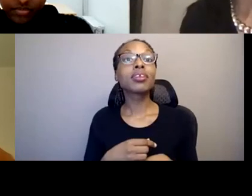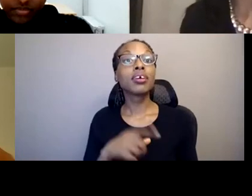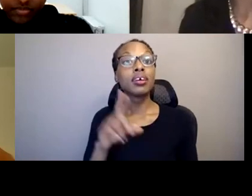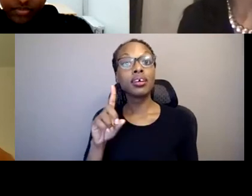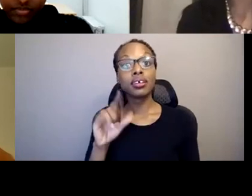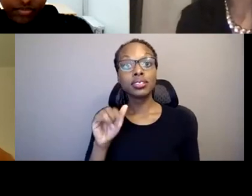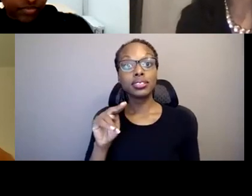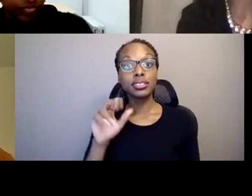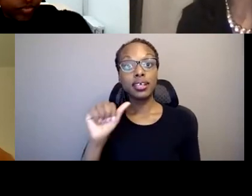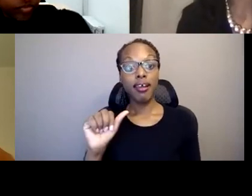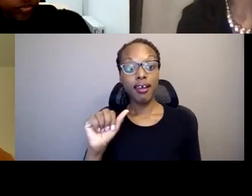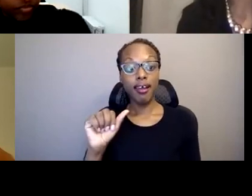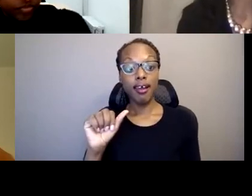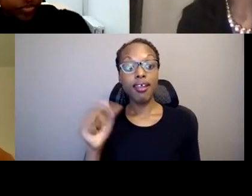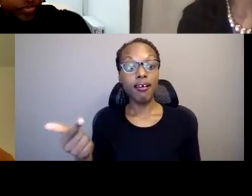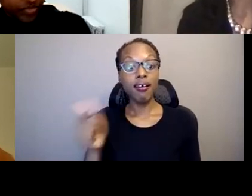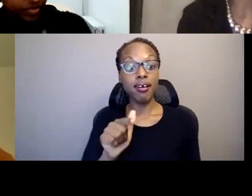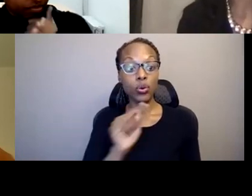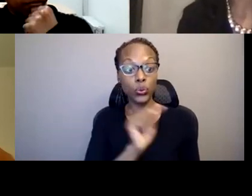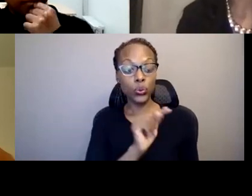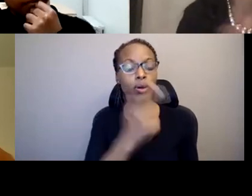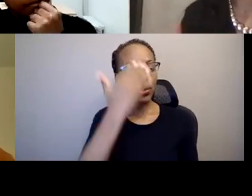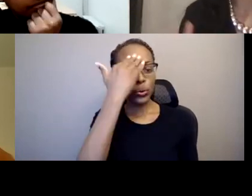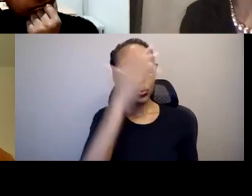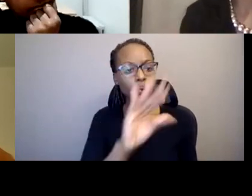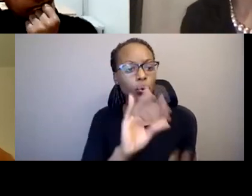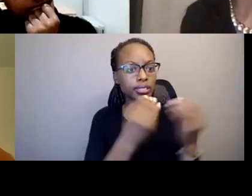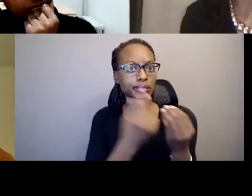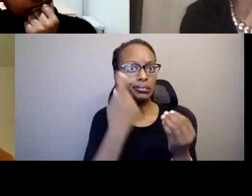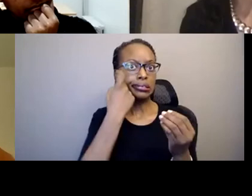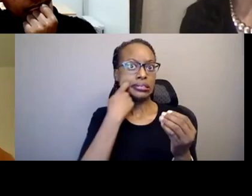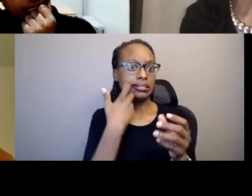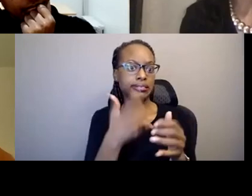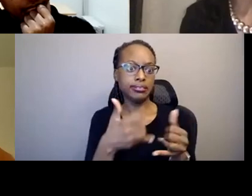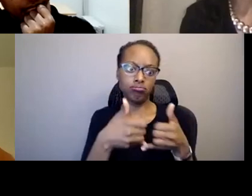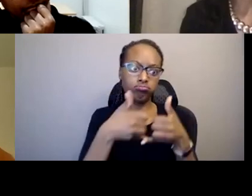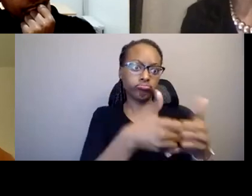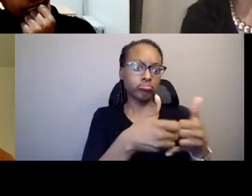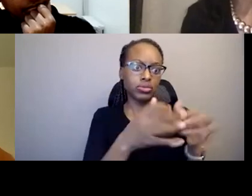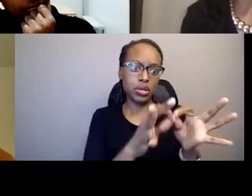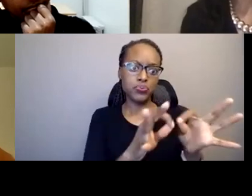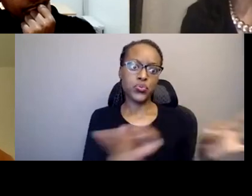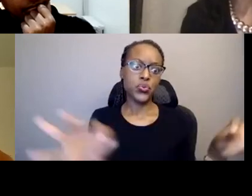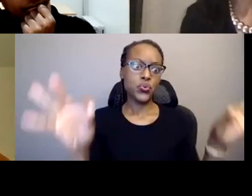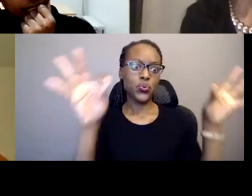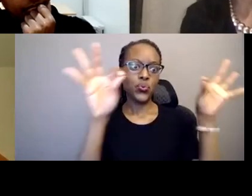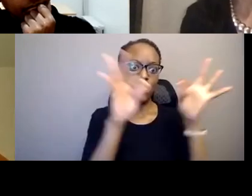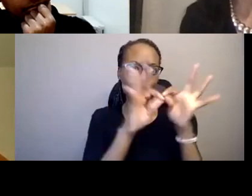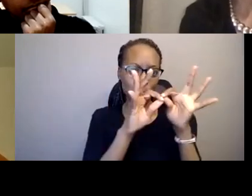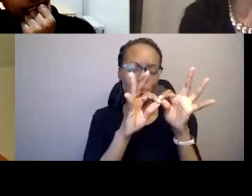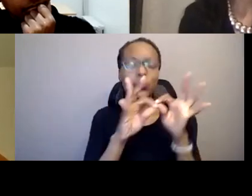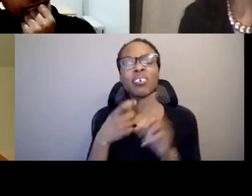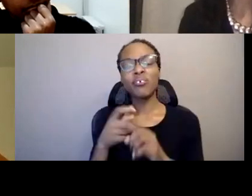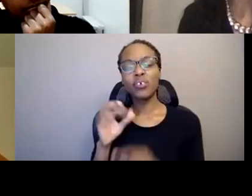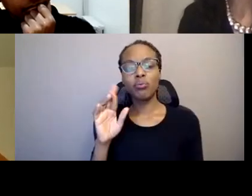your organization actually just was the recipient of a major award, an initiative led through the Ford Foundation for